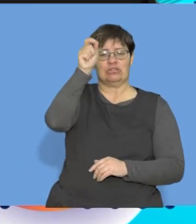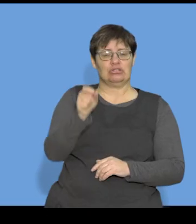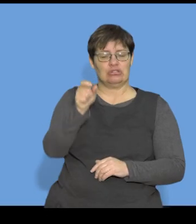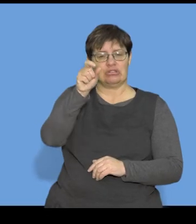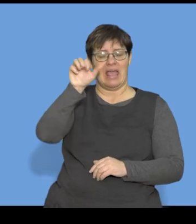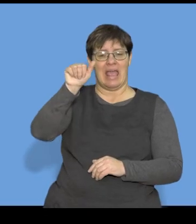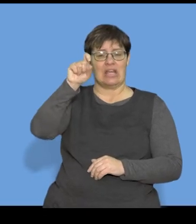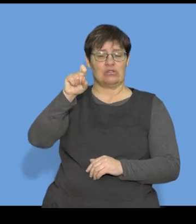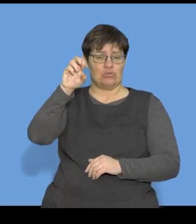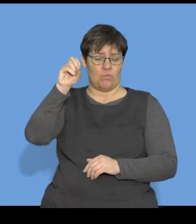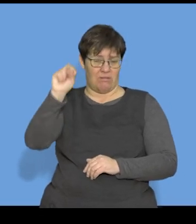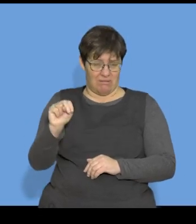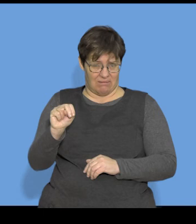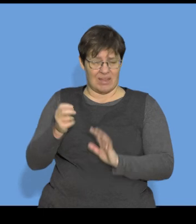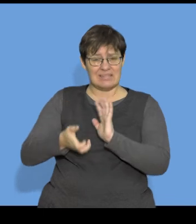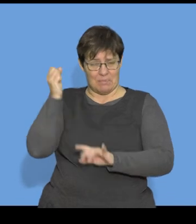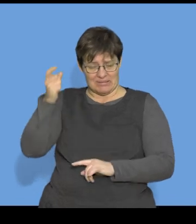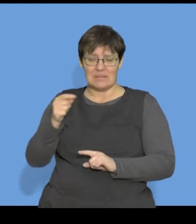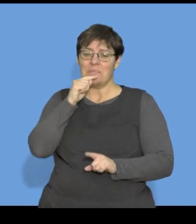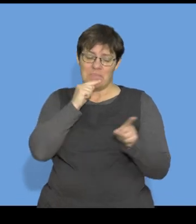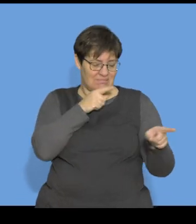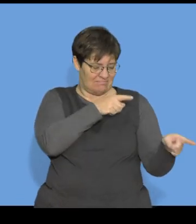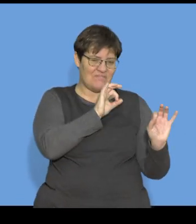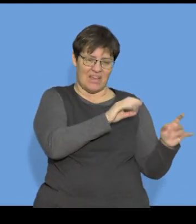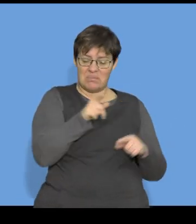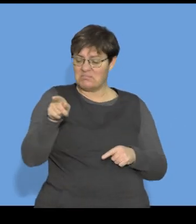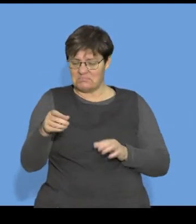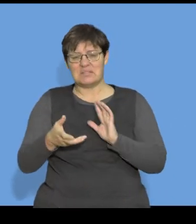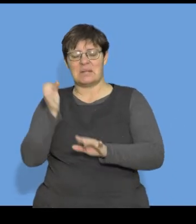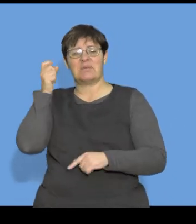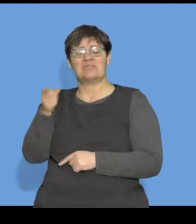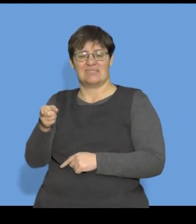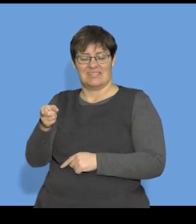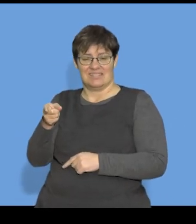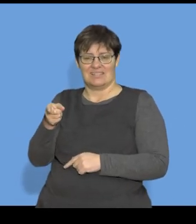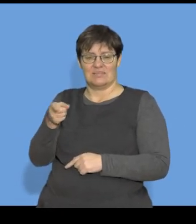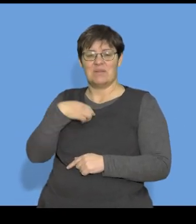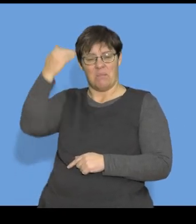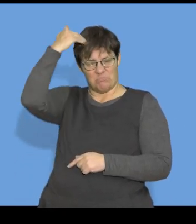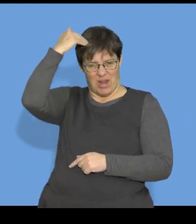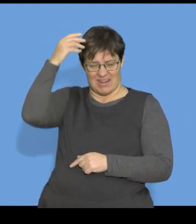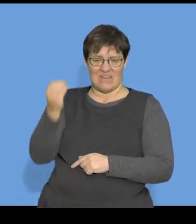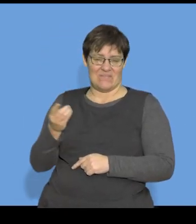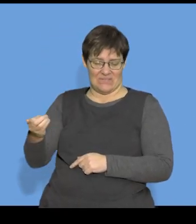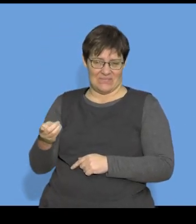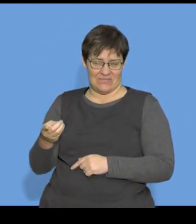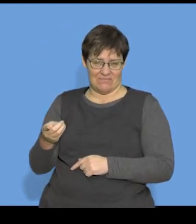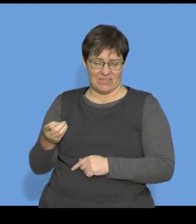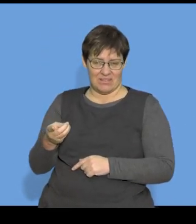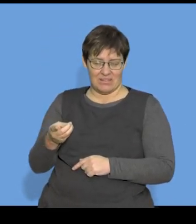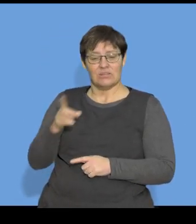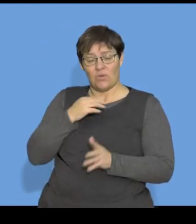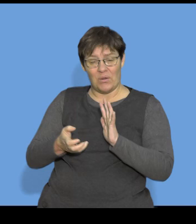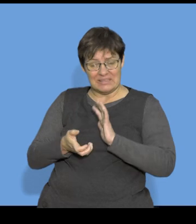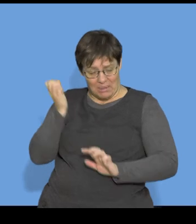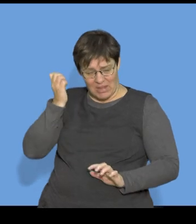damaged. Then we refer to this as Alzheimer's disease. Remember, we've got the neurons. This is the brain. We've got the neurons in